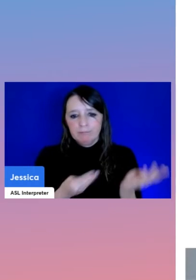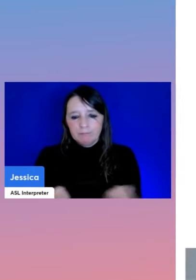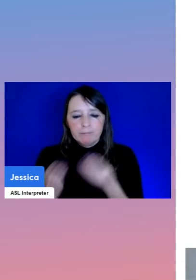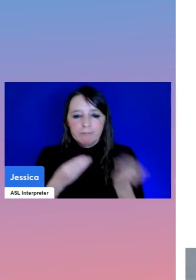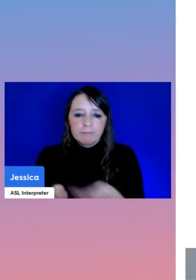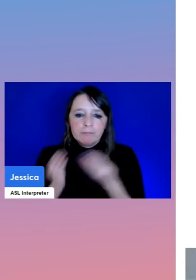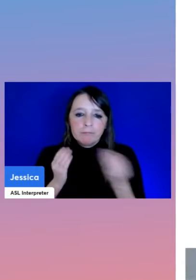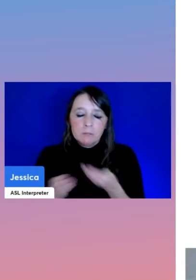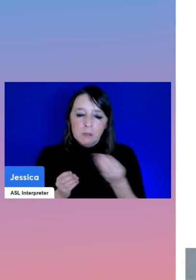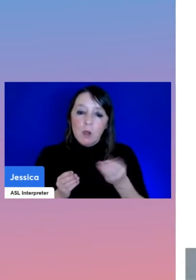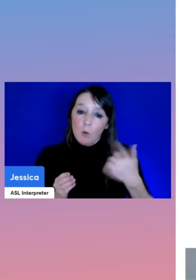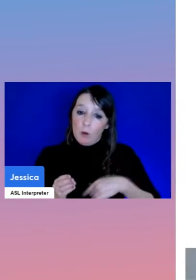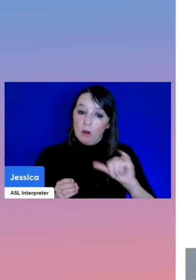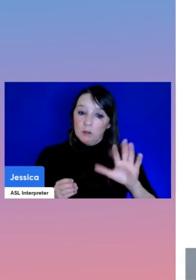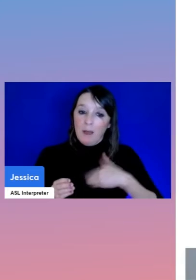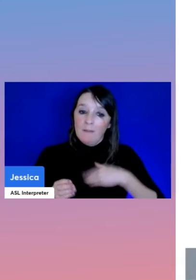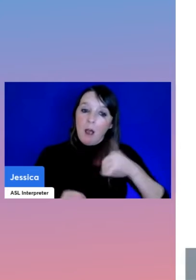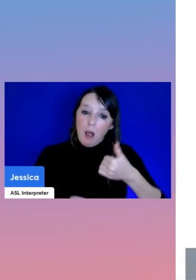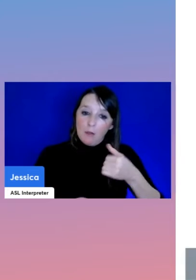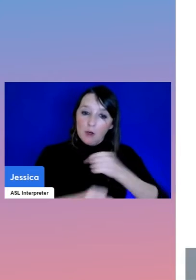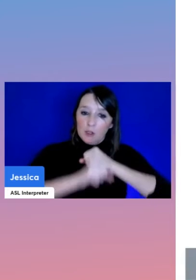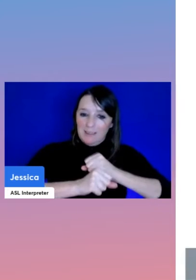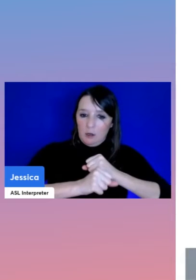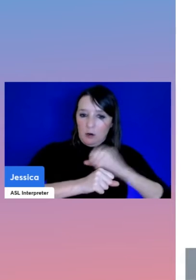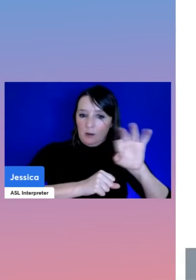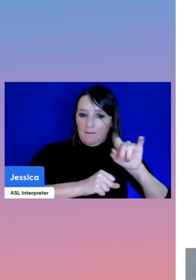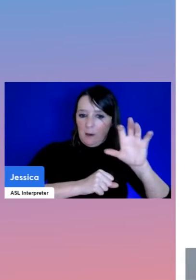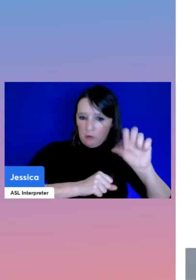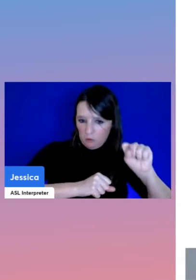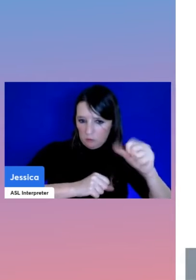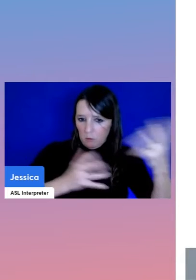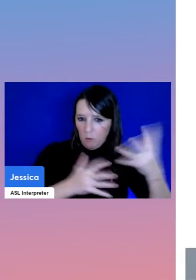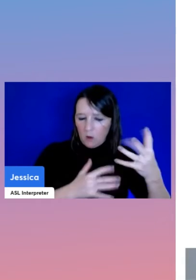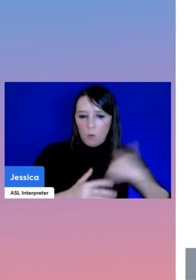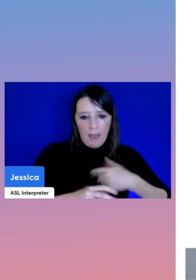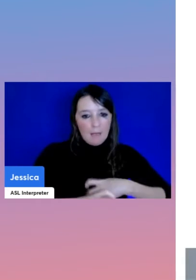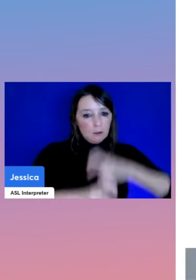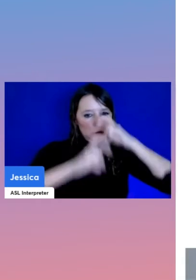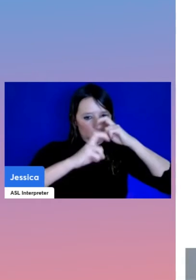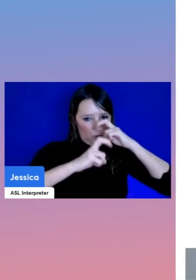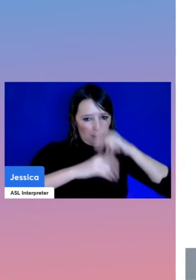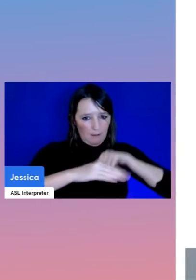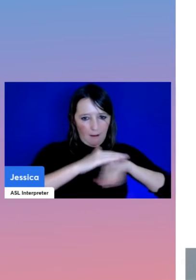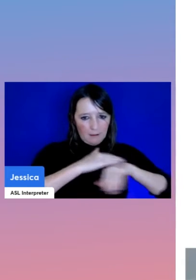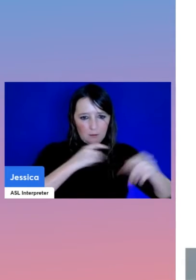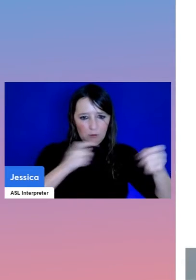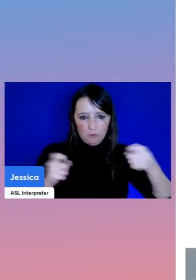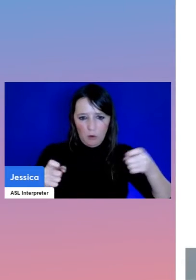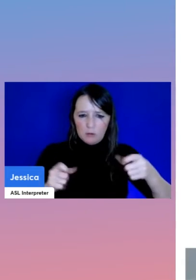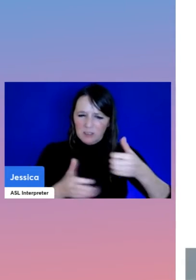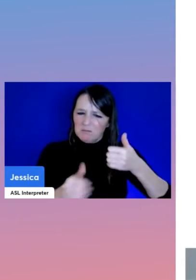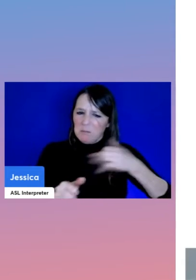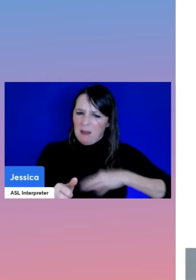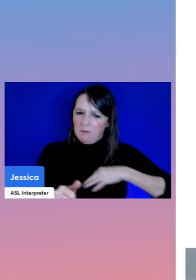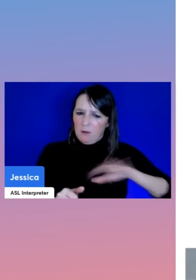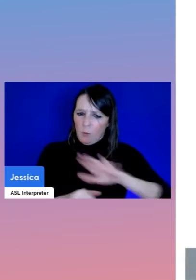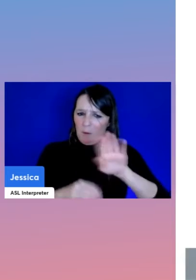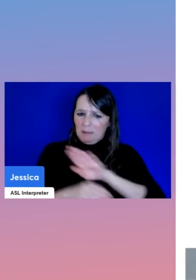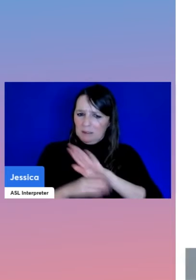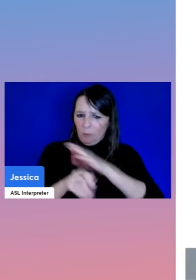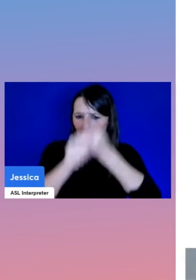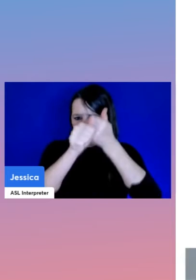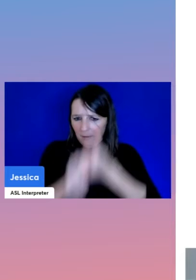security features such as logging and strict access controls, which can be beneficial for compliance and, of course,